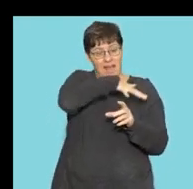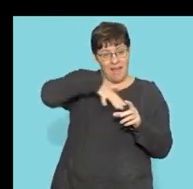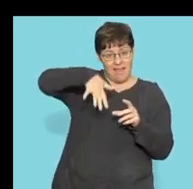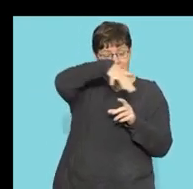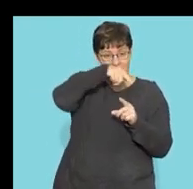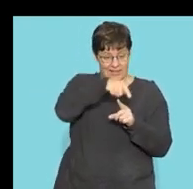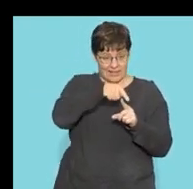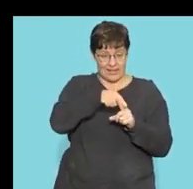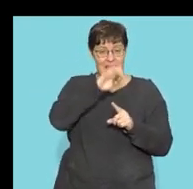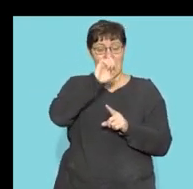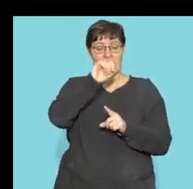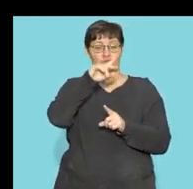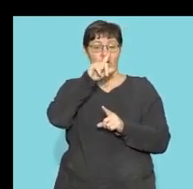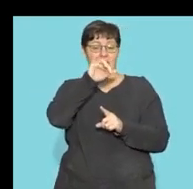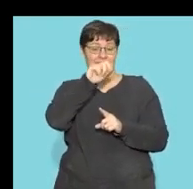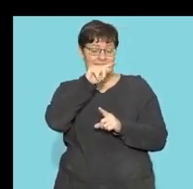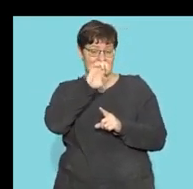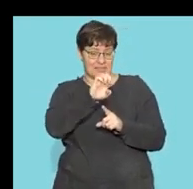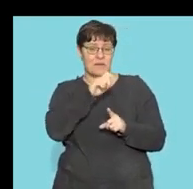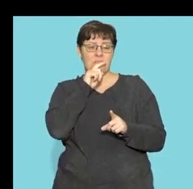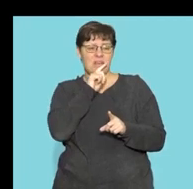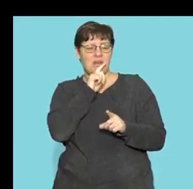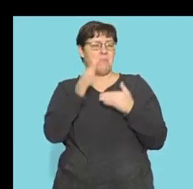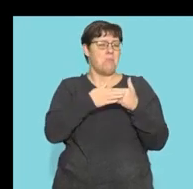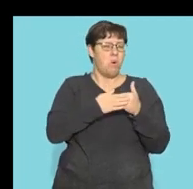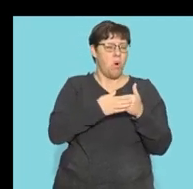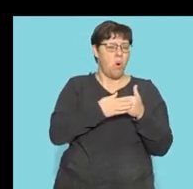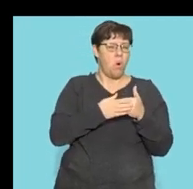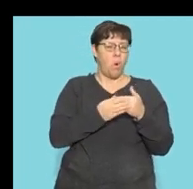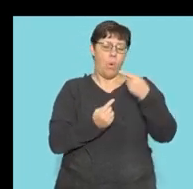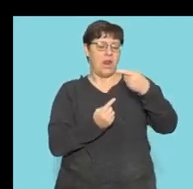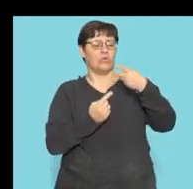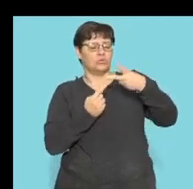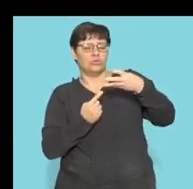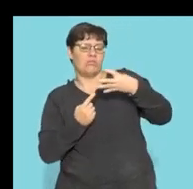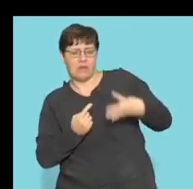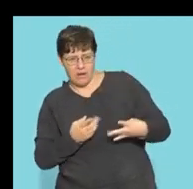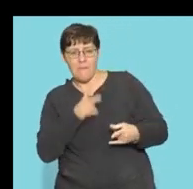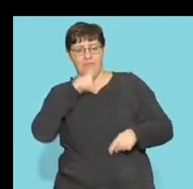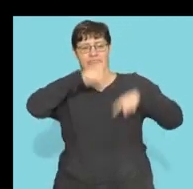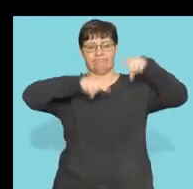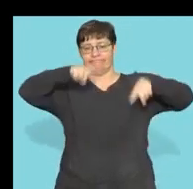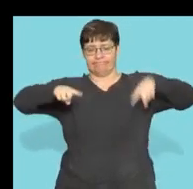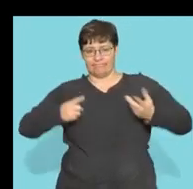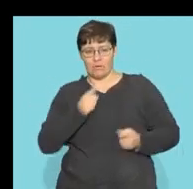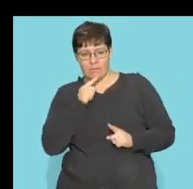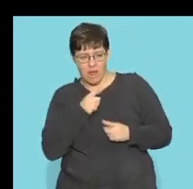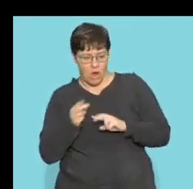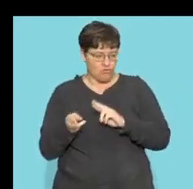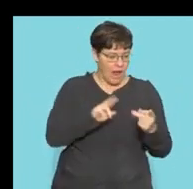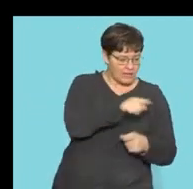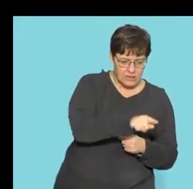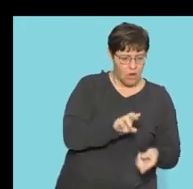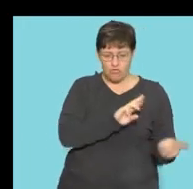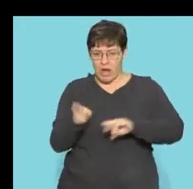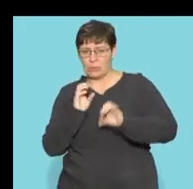electrolyte. So they're in the electrolyte. If we have more than one different type of ion, they will react differently. We'll have to